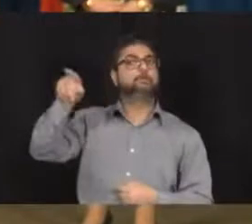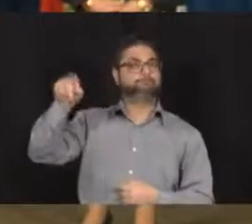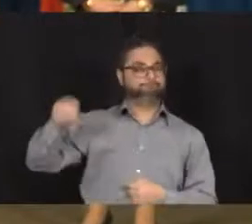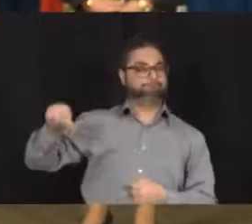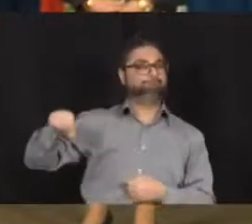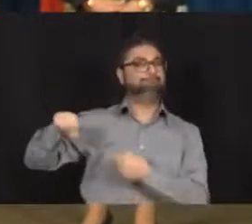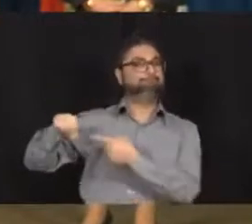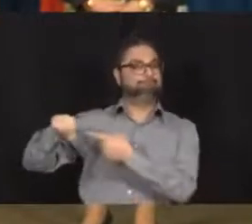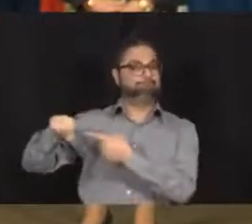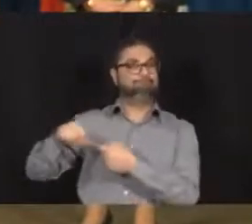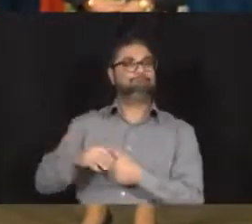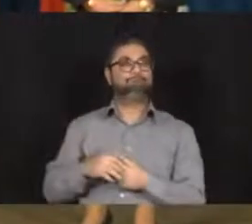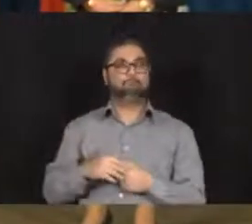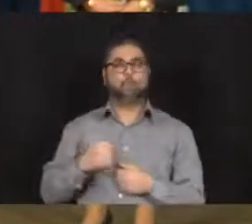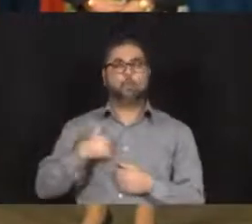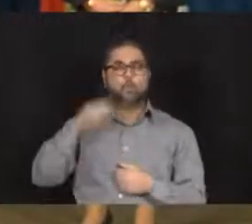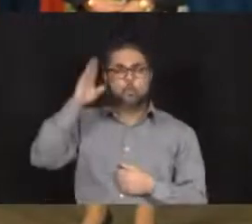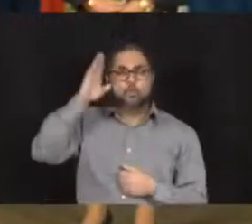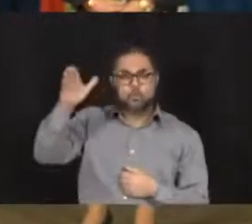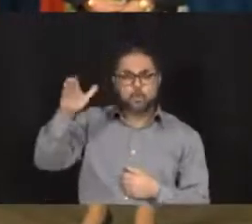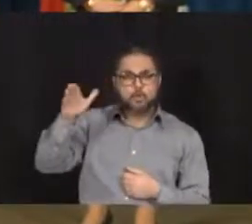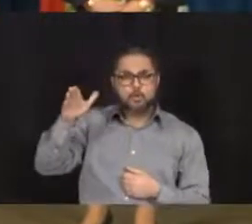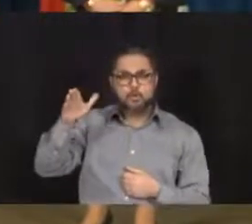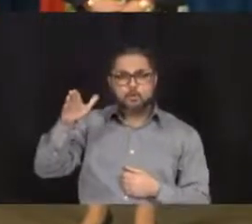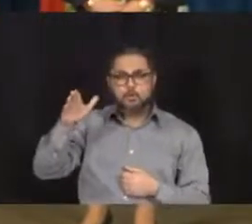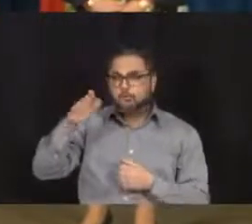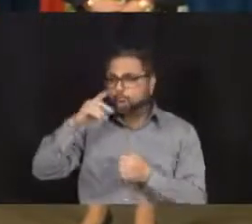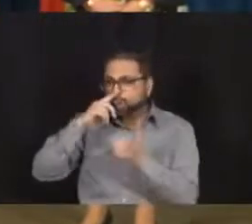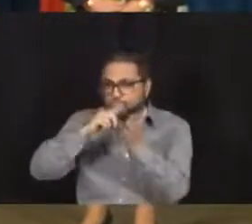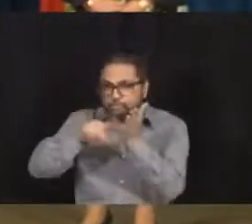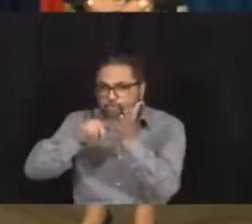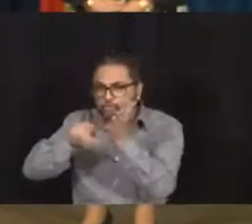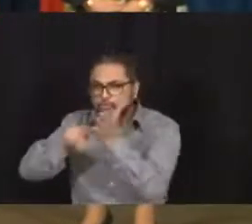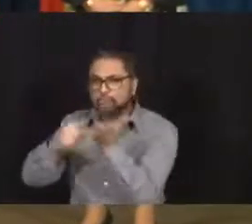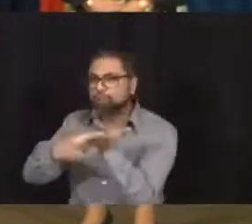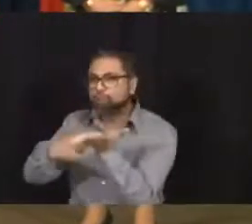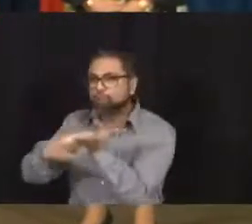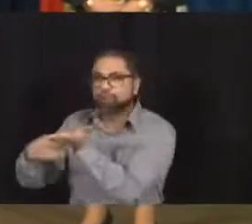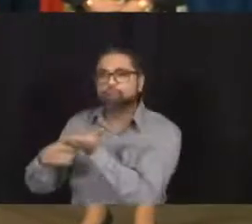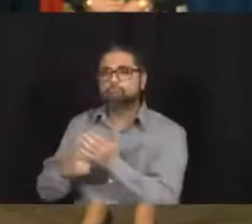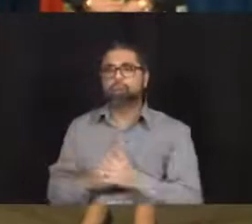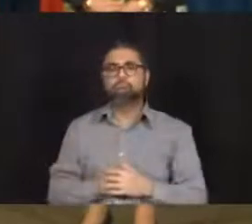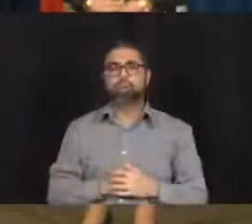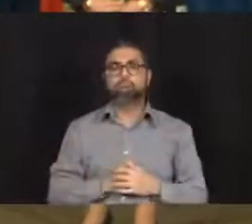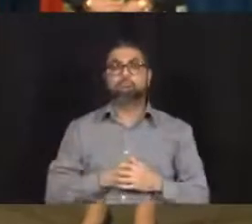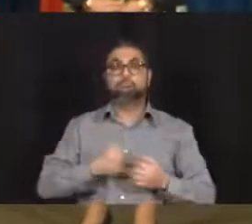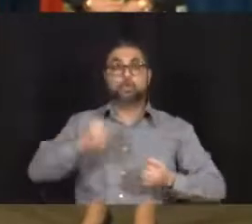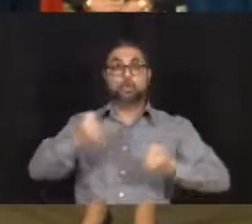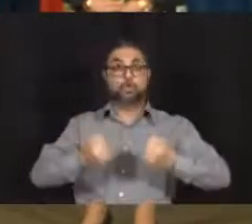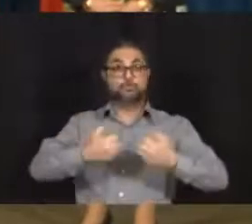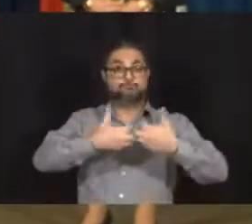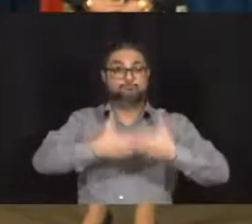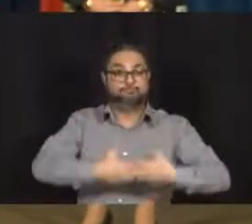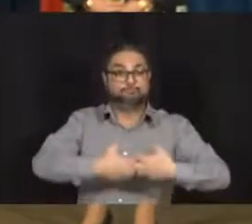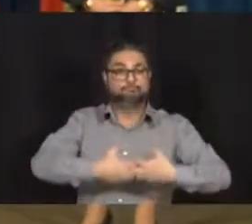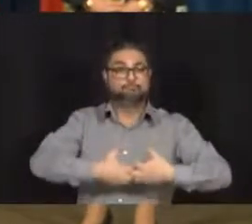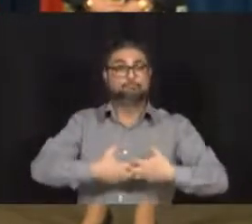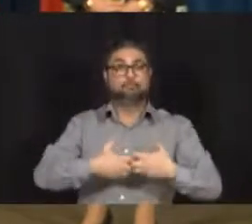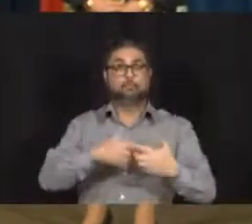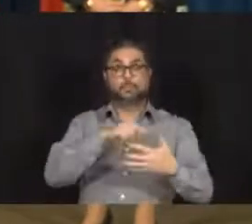part manufacturing companies and automobile manufacturers, they've all stepped up